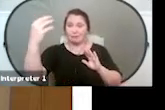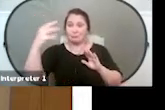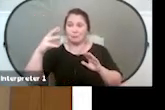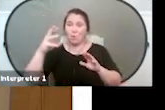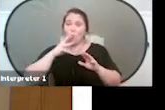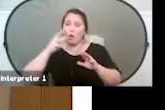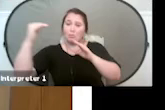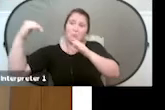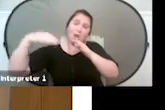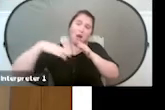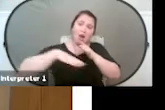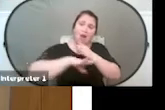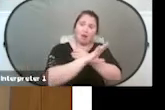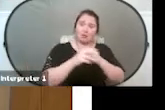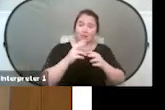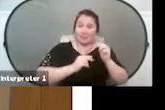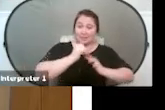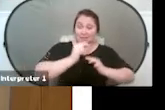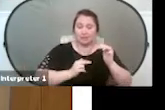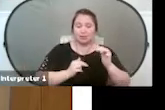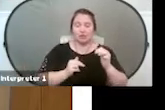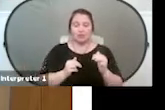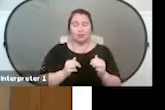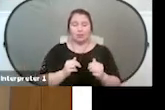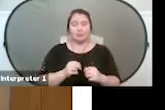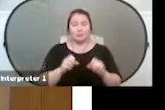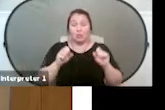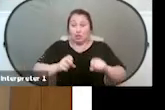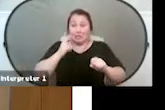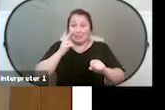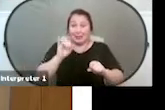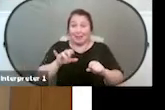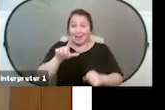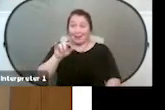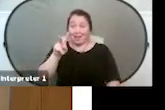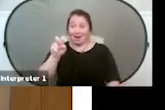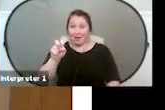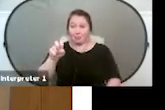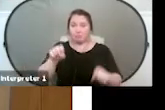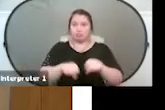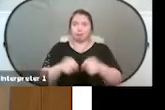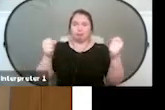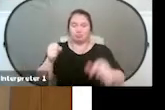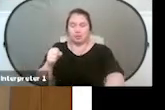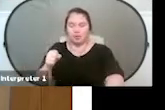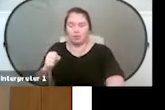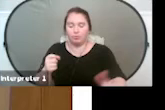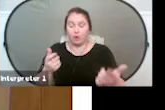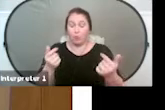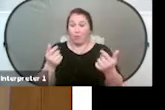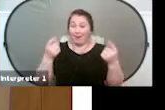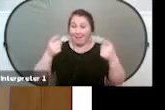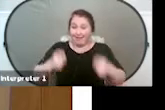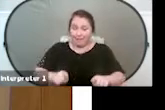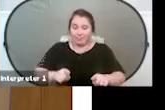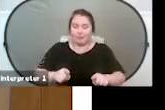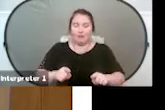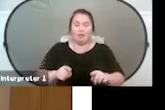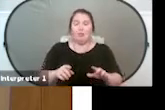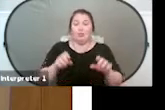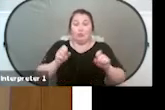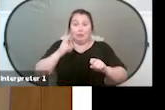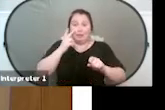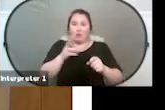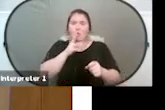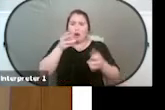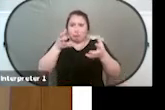on an outside wall. That line ruptured. When it did that, it flooded the library. You can see the water standing